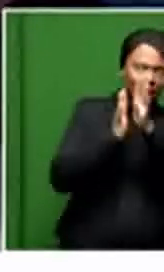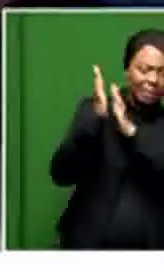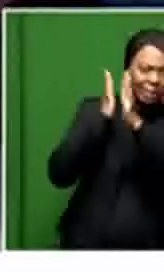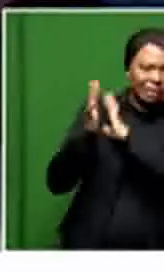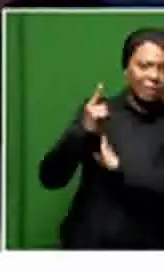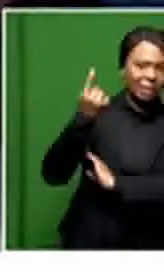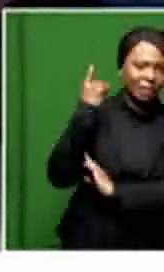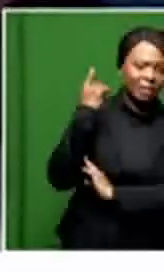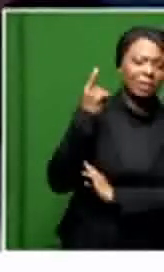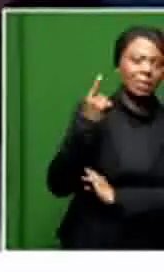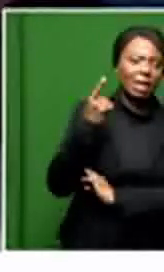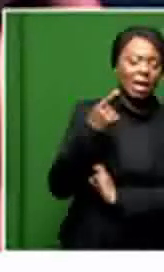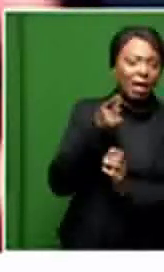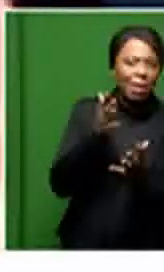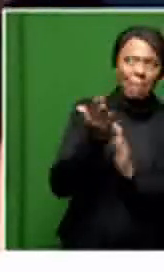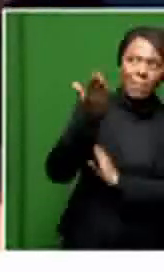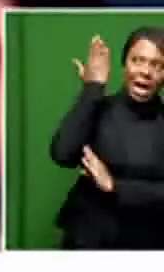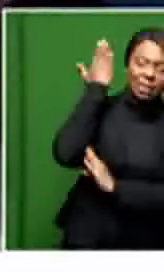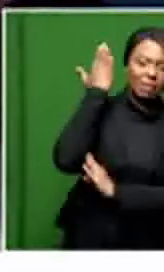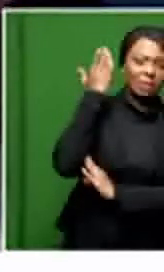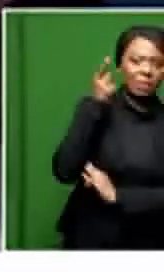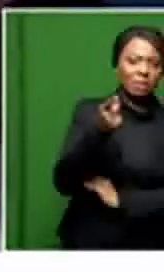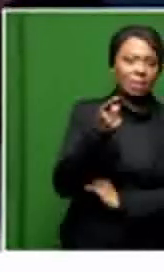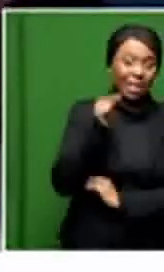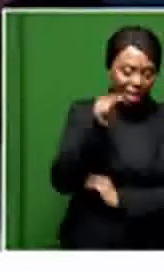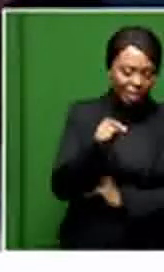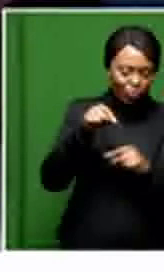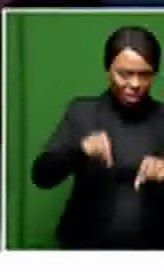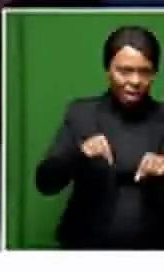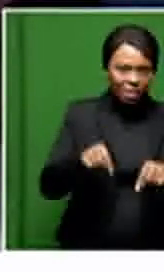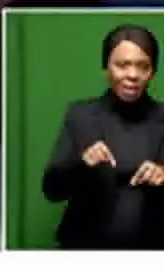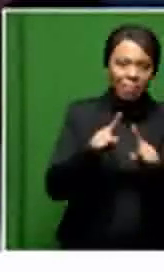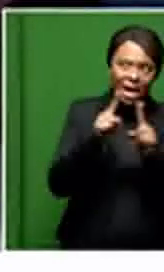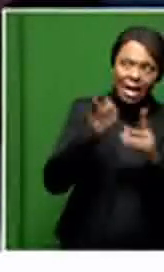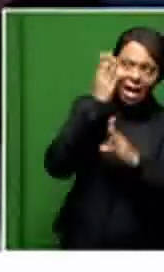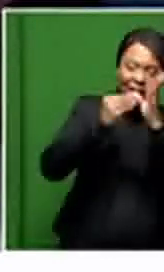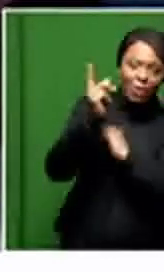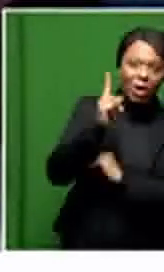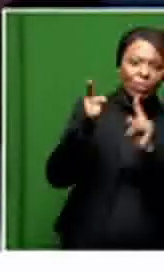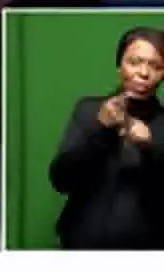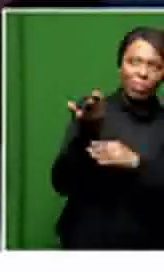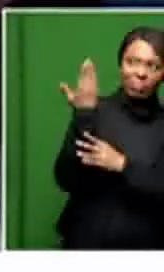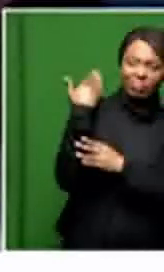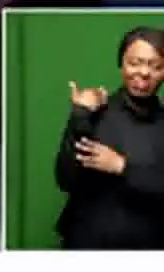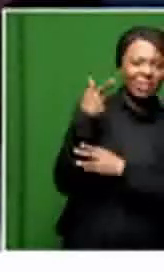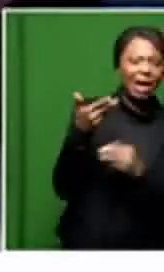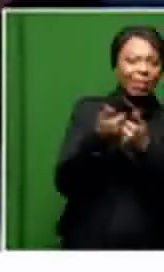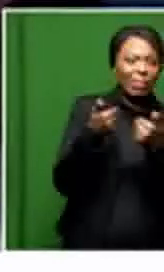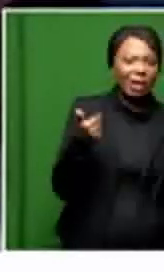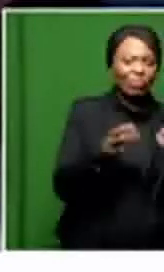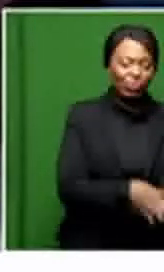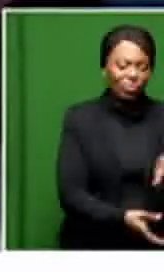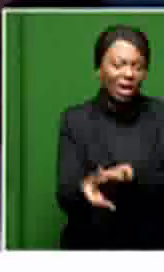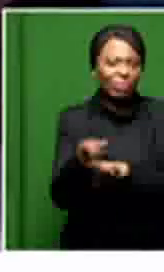about how you build the future. What lessons do we learn of this great anti-apartheid movement in rugby that